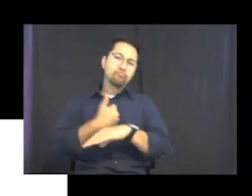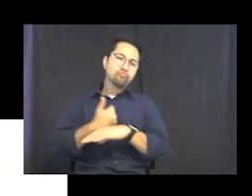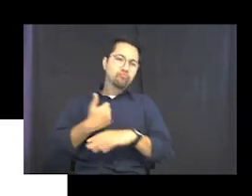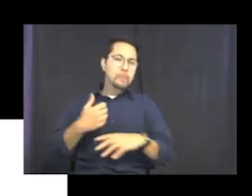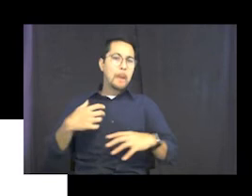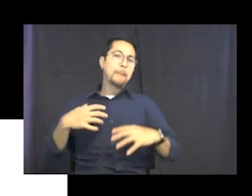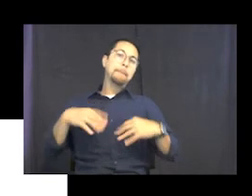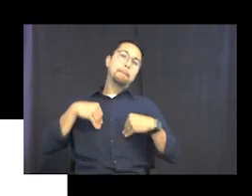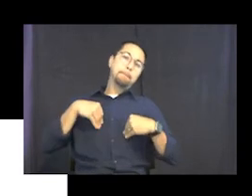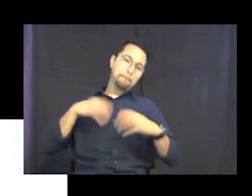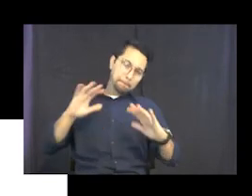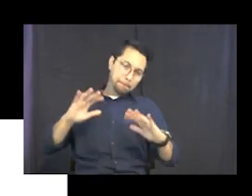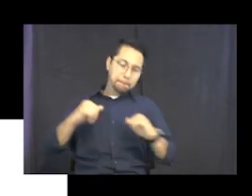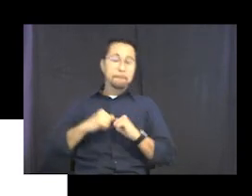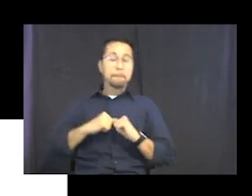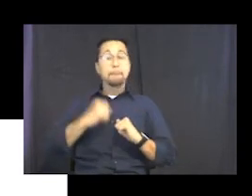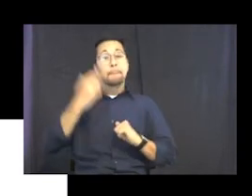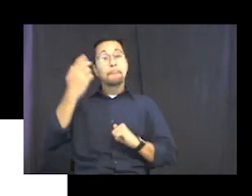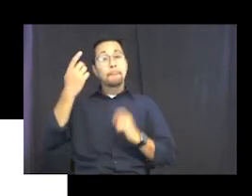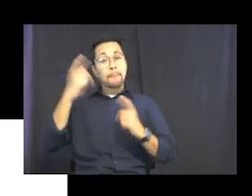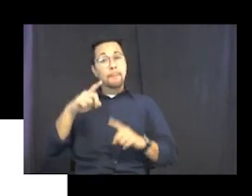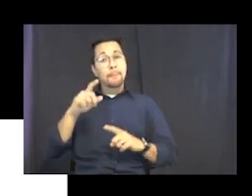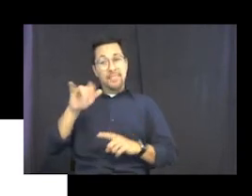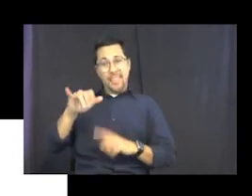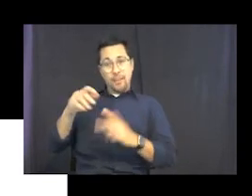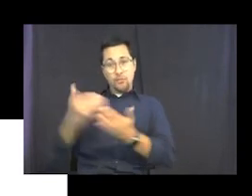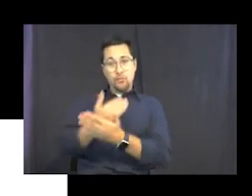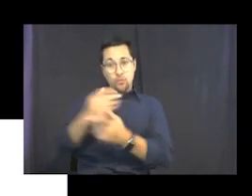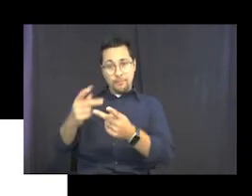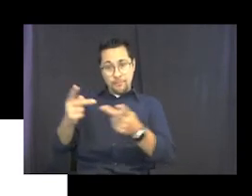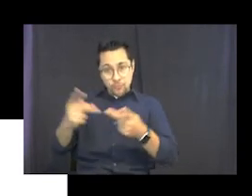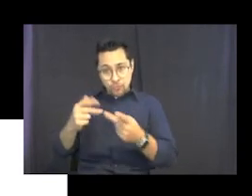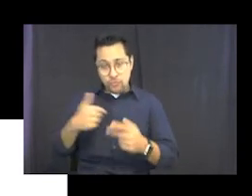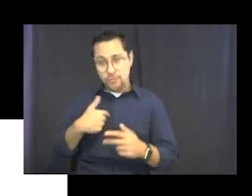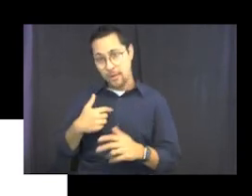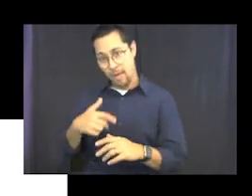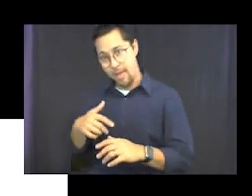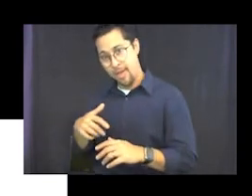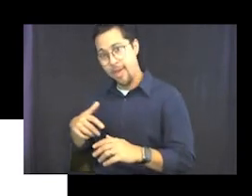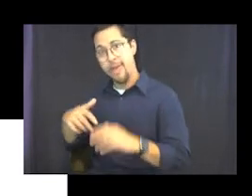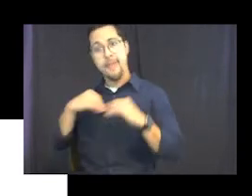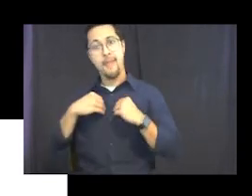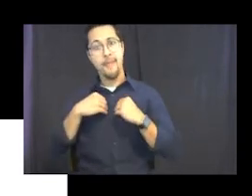because when I took the position as